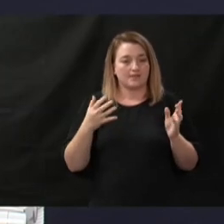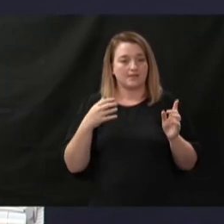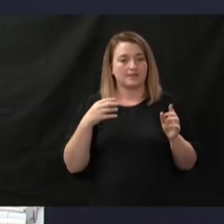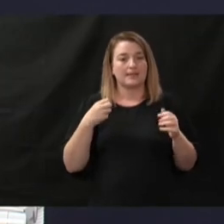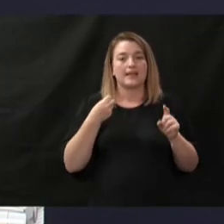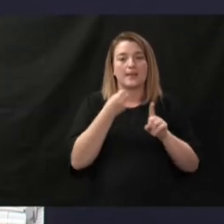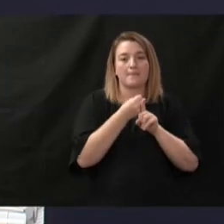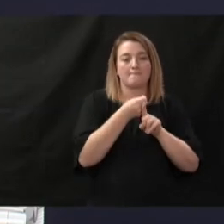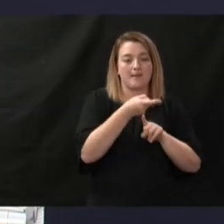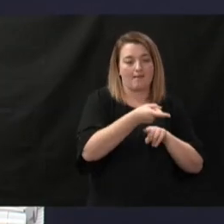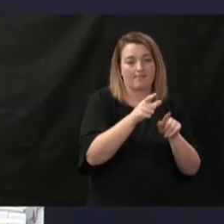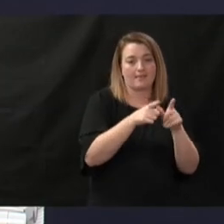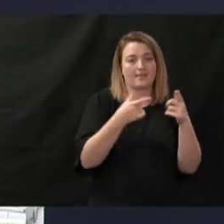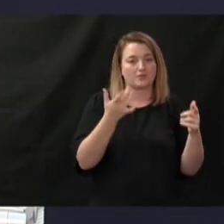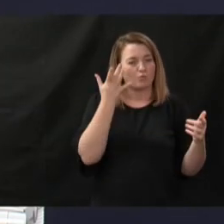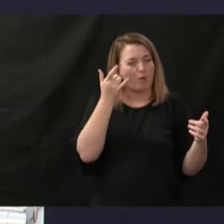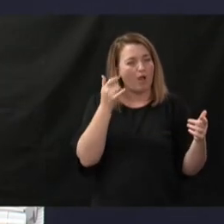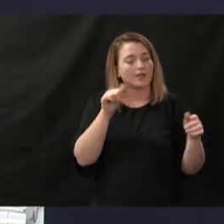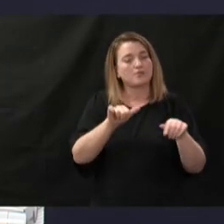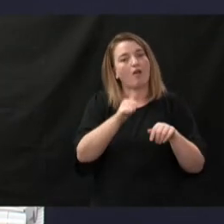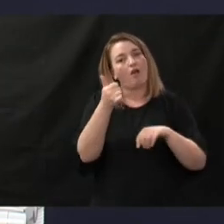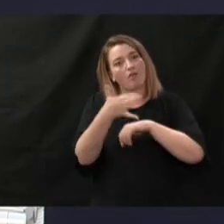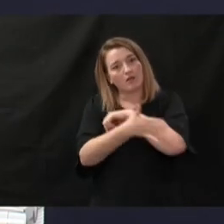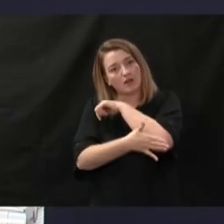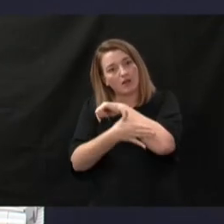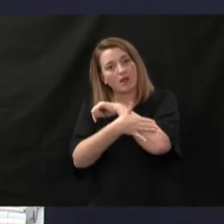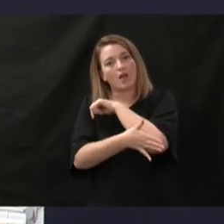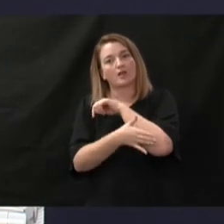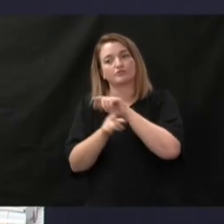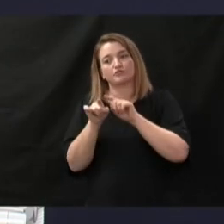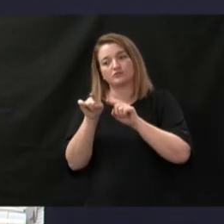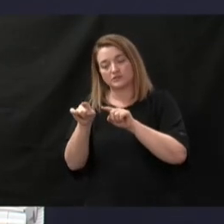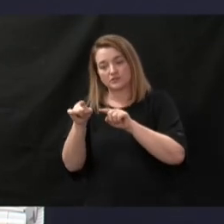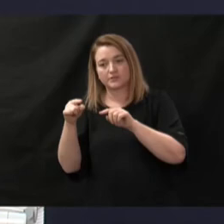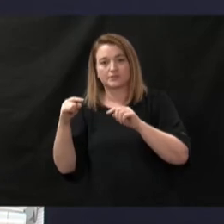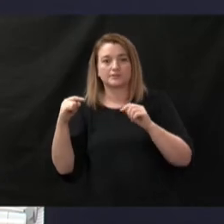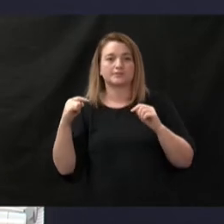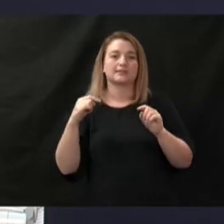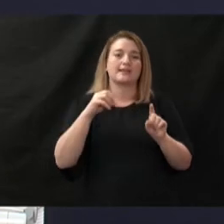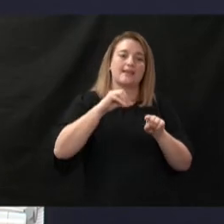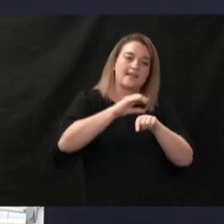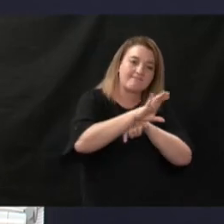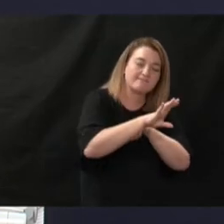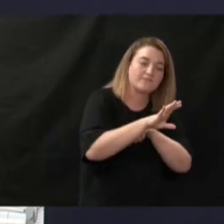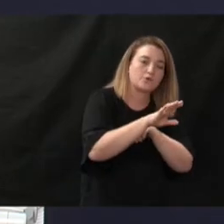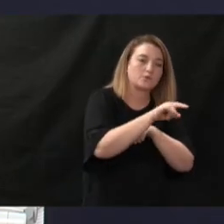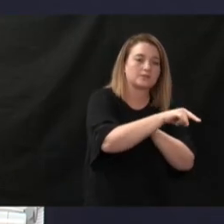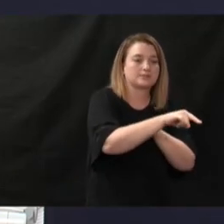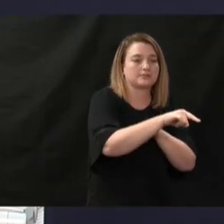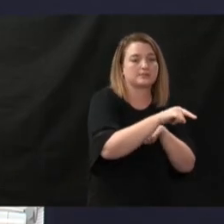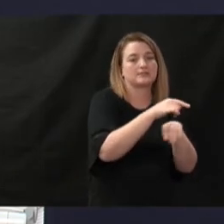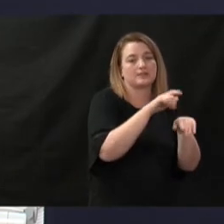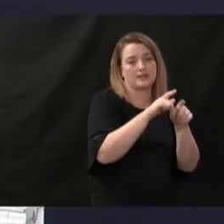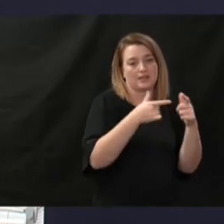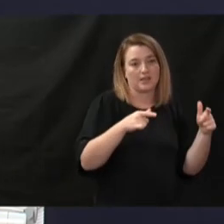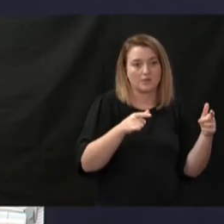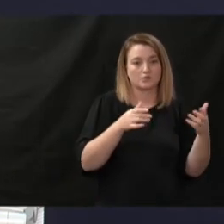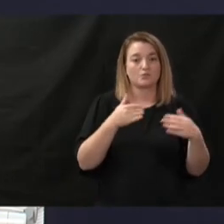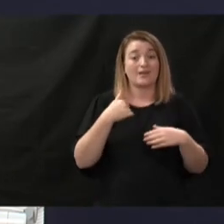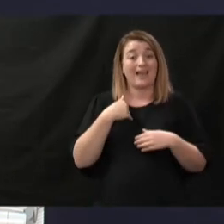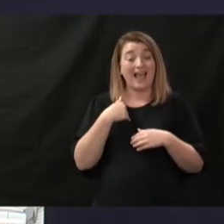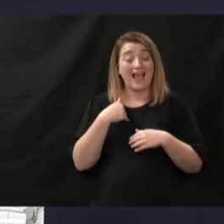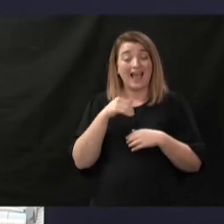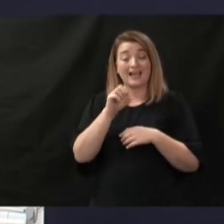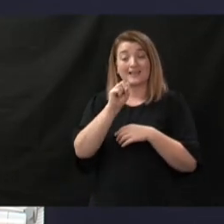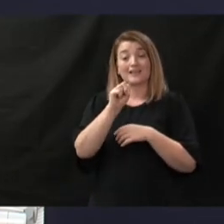different languages. We had the Anglos and the Jutes and the Saxons at one time